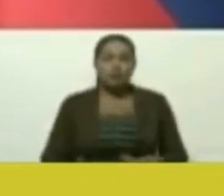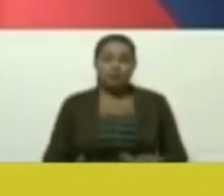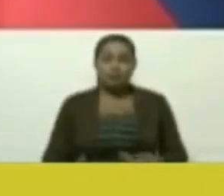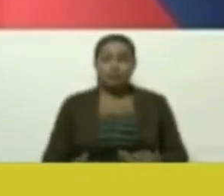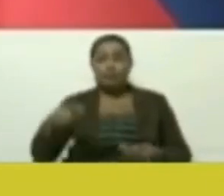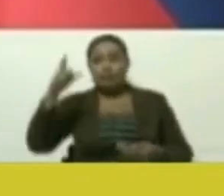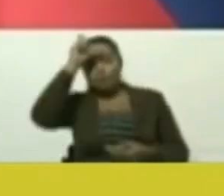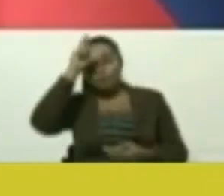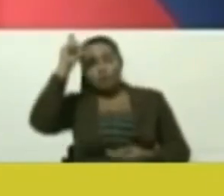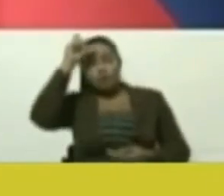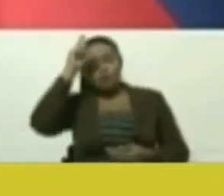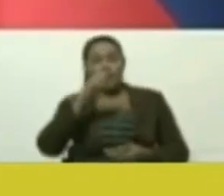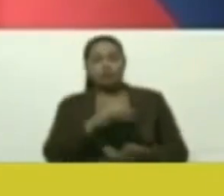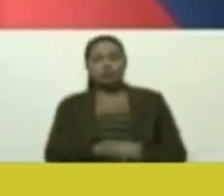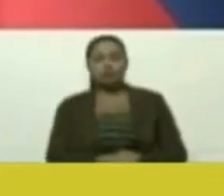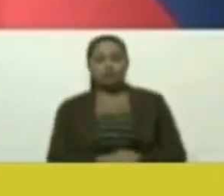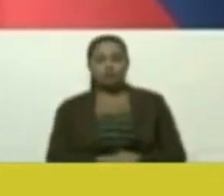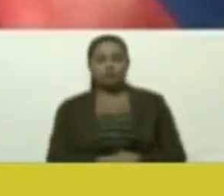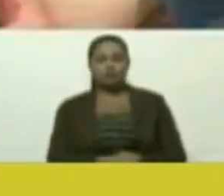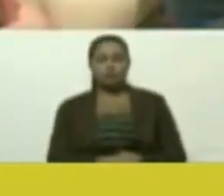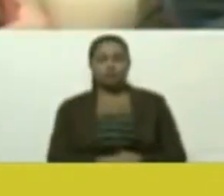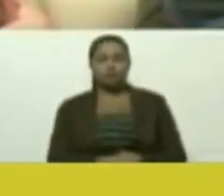I think President Erdogan